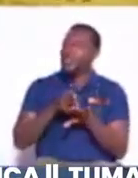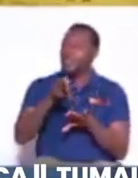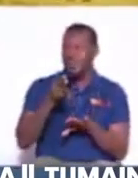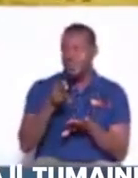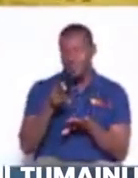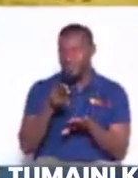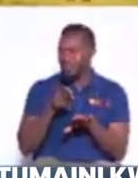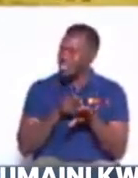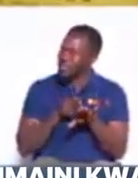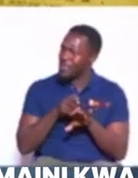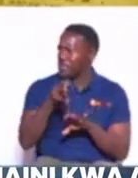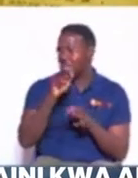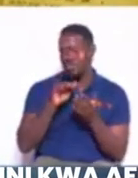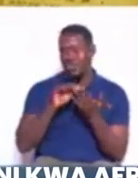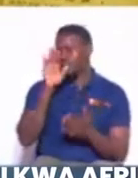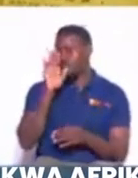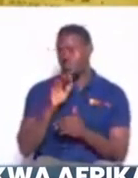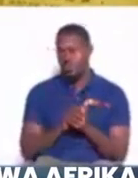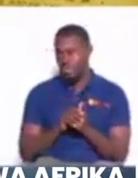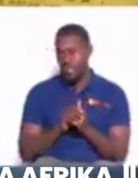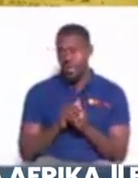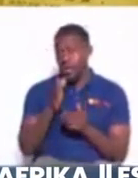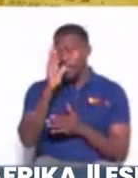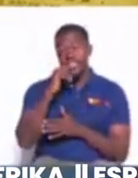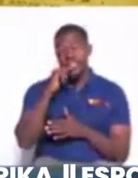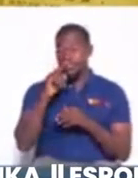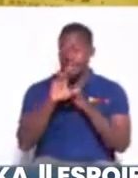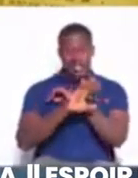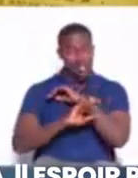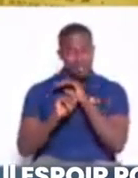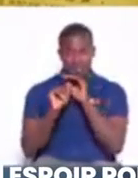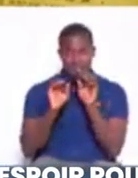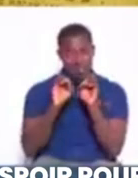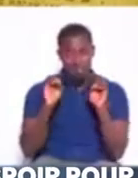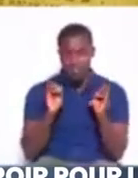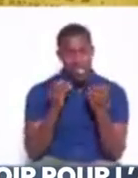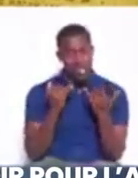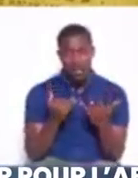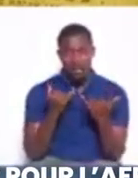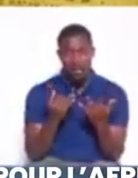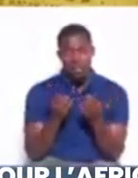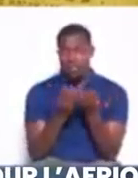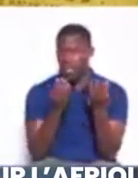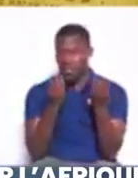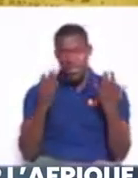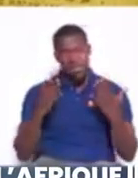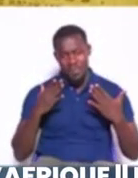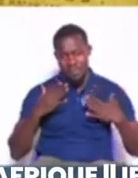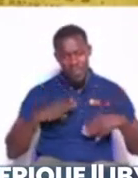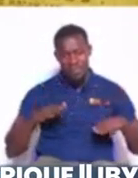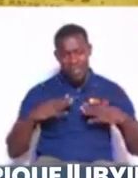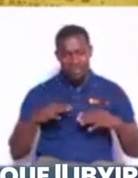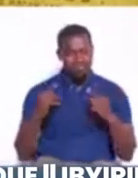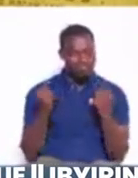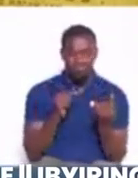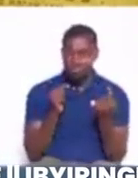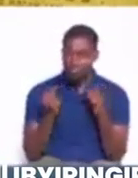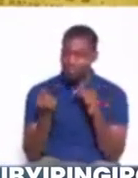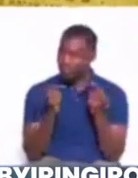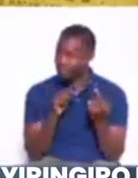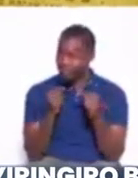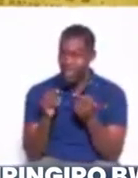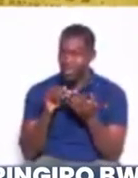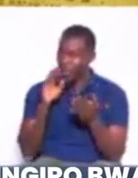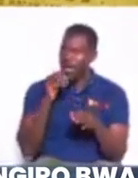says, thou shalt not steal. At a time when many people are filled with criticism and gossip and ruin